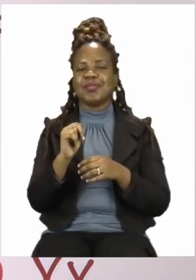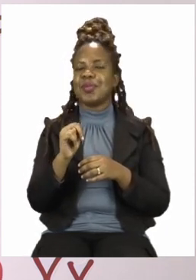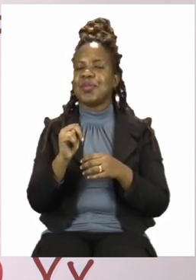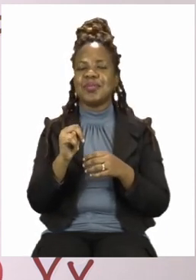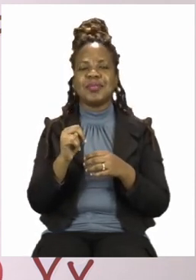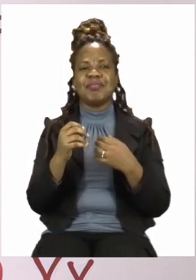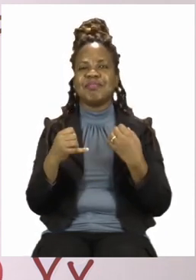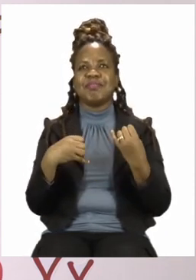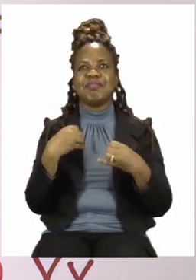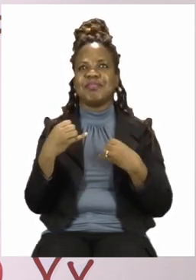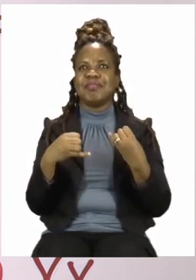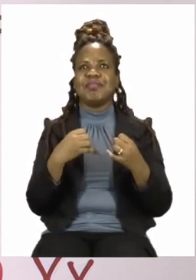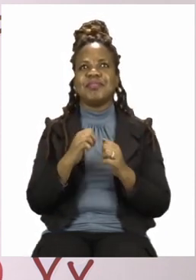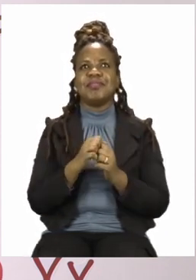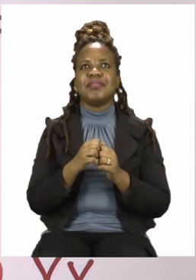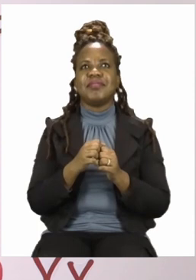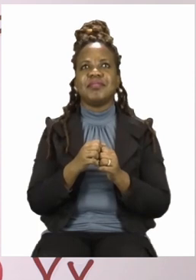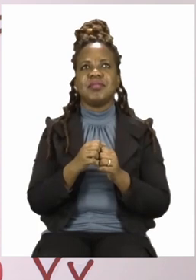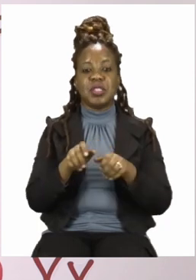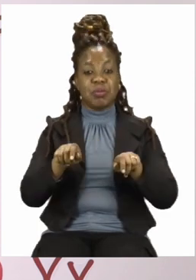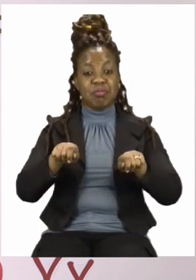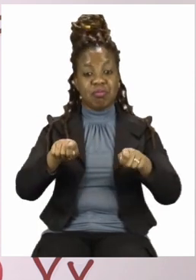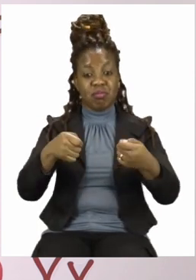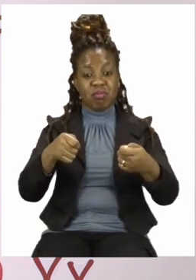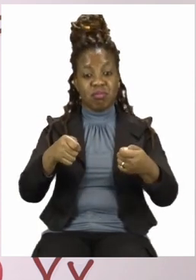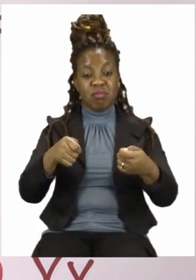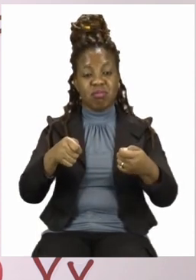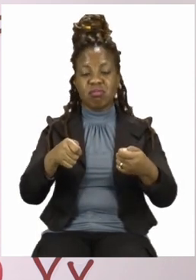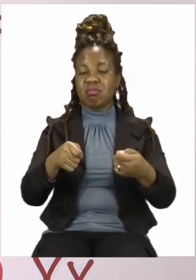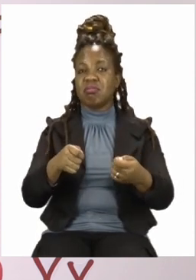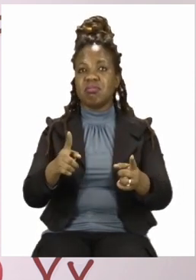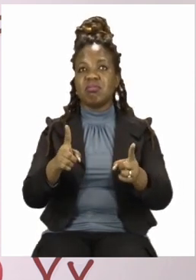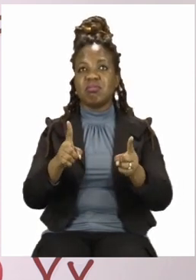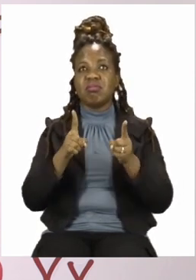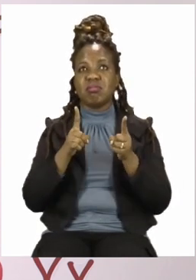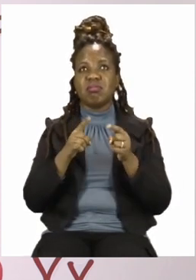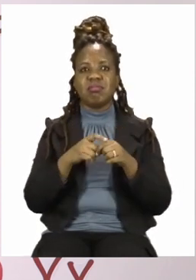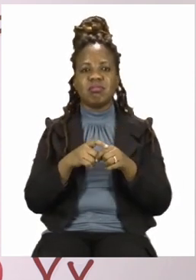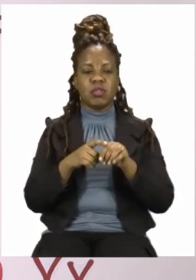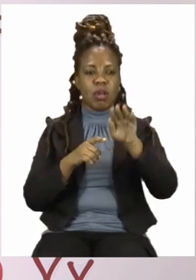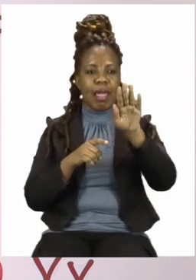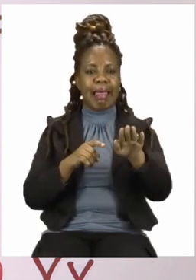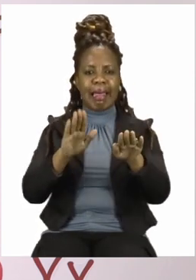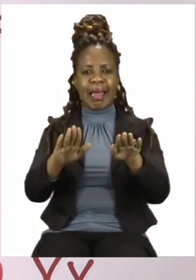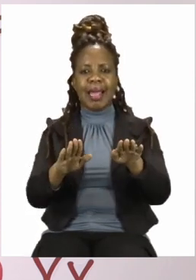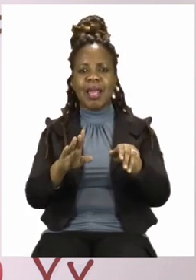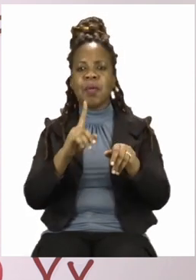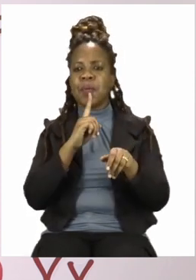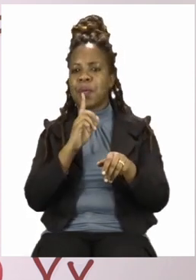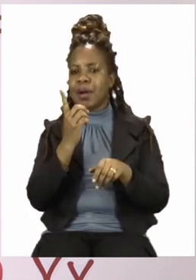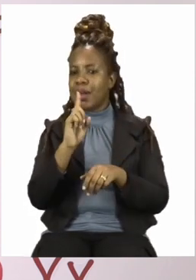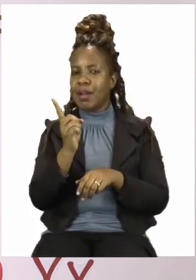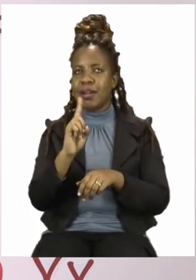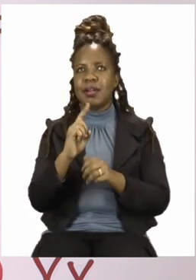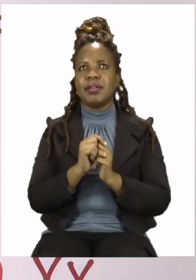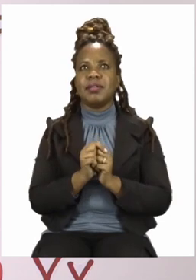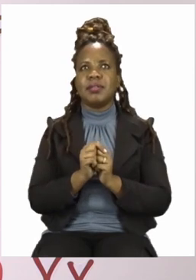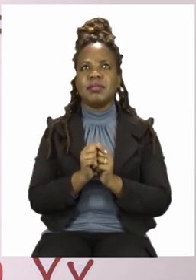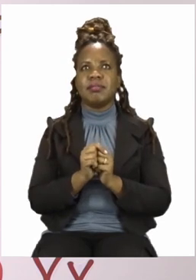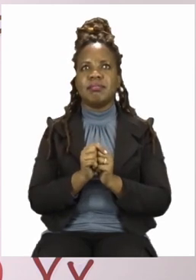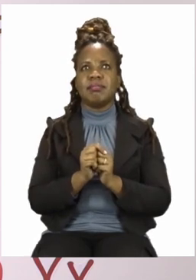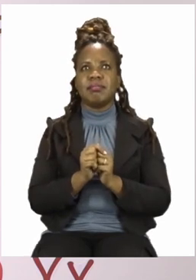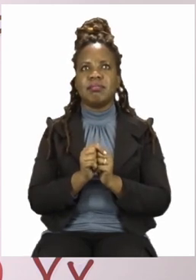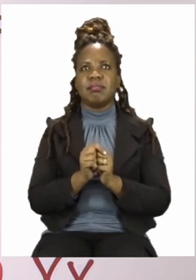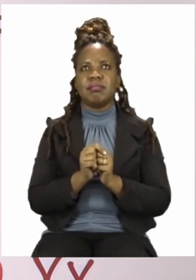remember boys and girls, the stove can be very dangerous. So don't touch the stove anytime unless you have